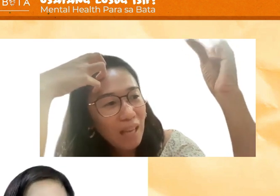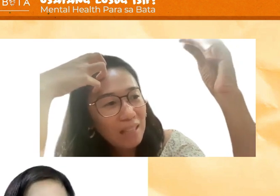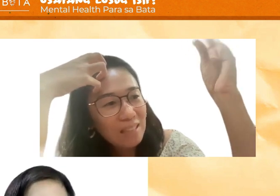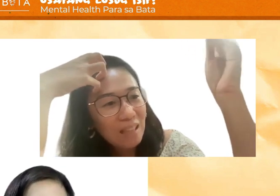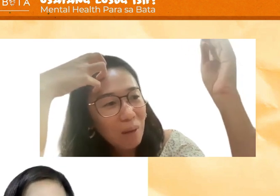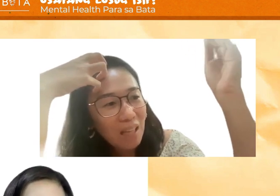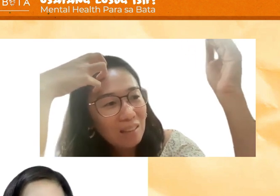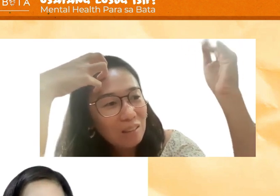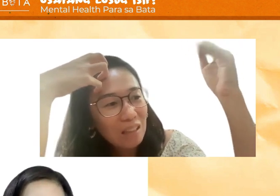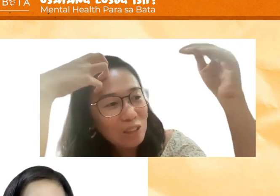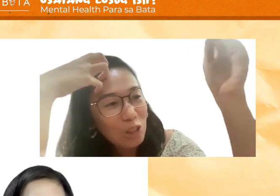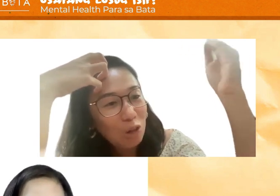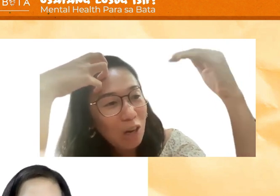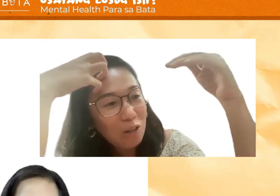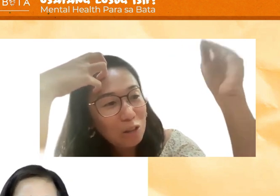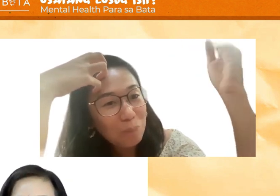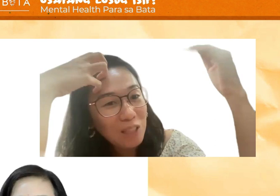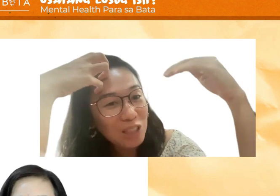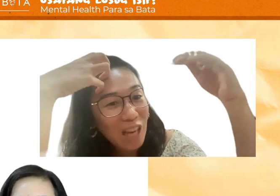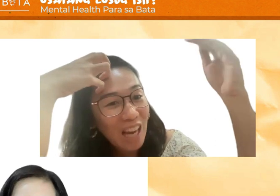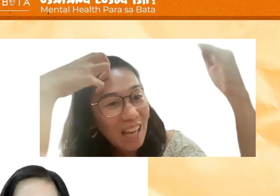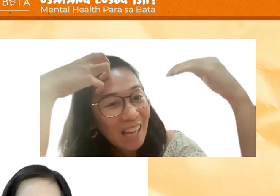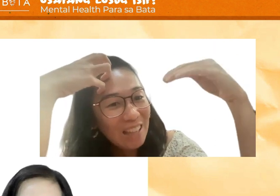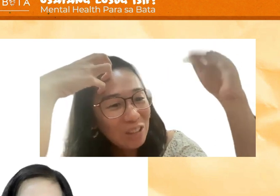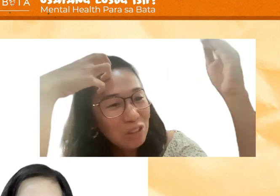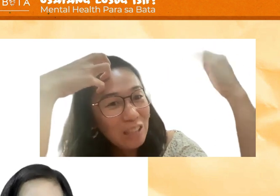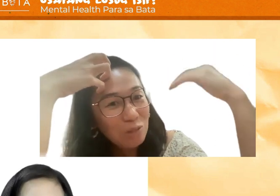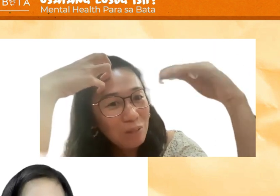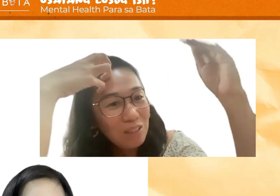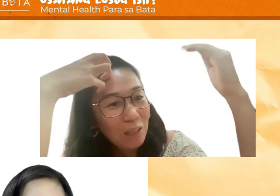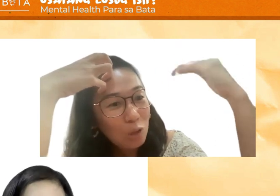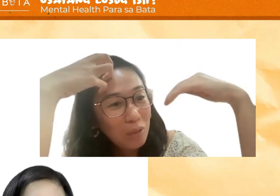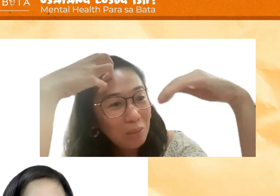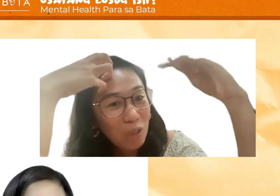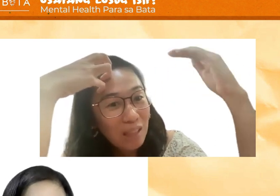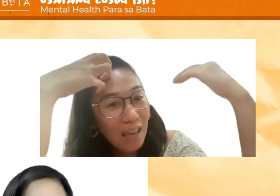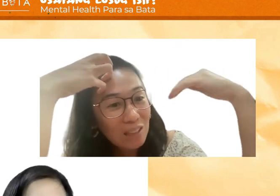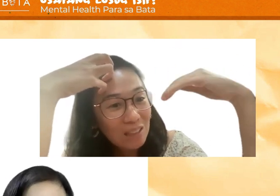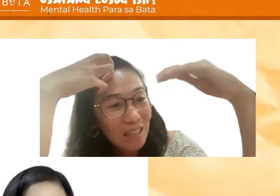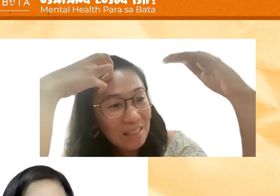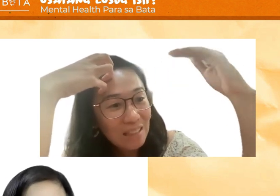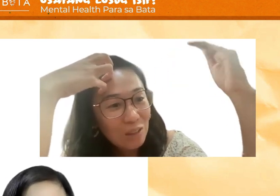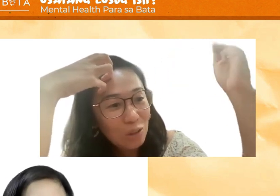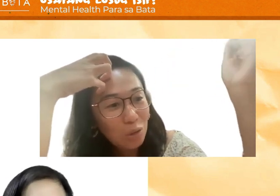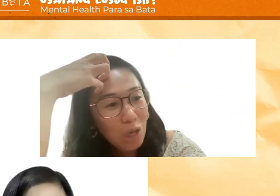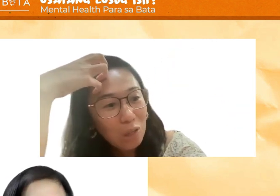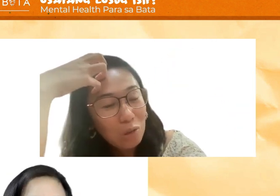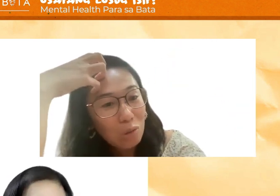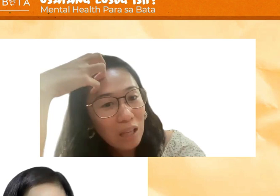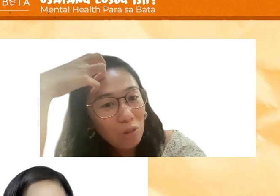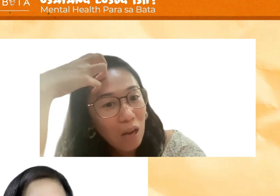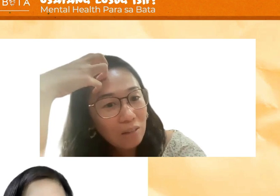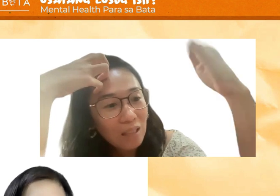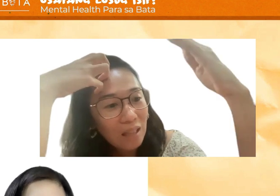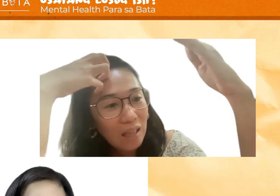anxious, but I see na parang nagsa-slow down yung speech niya. No, so that's when we start doing breathing exercises. No, so you